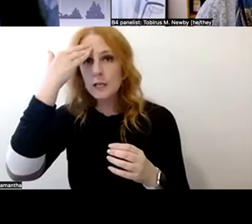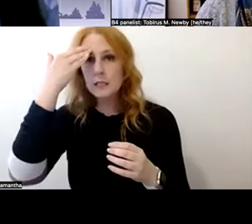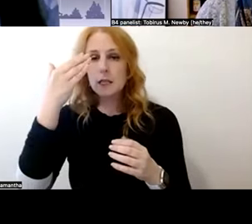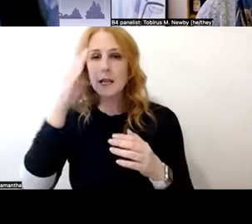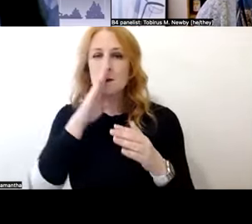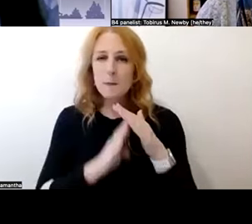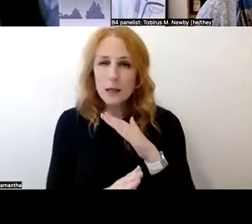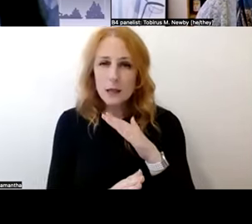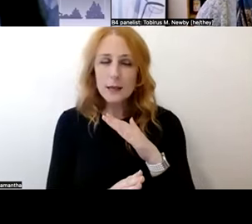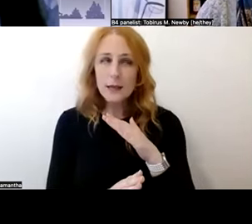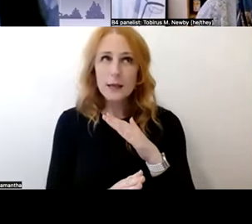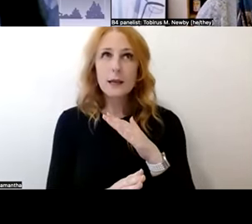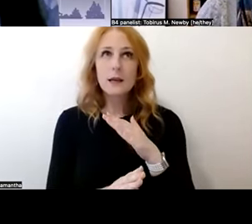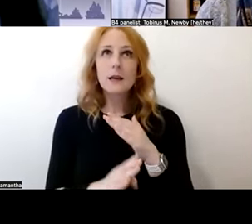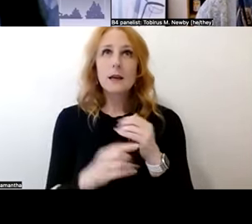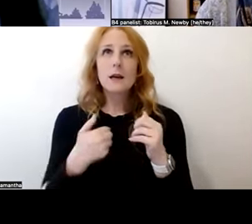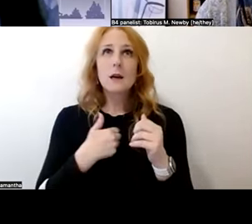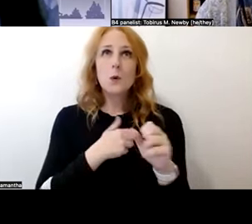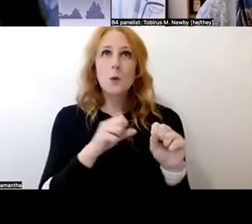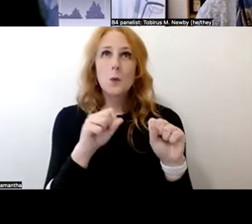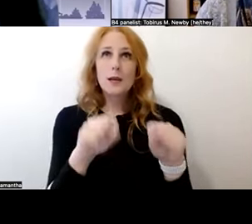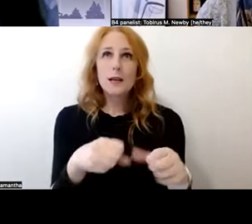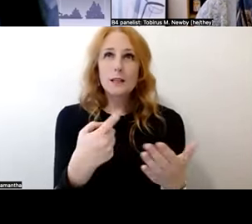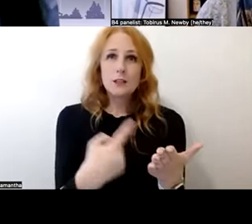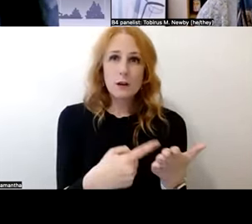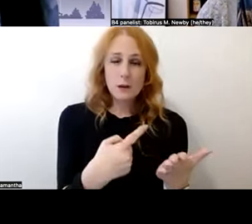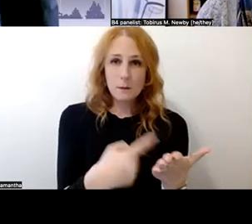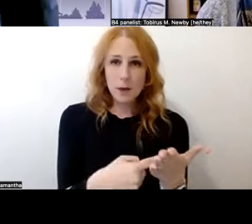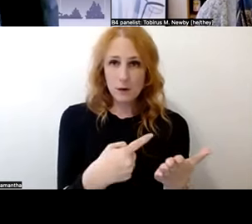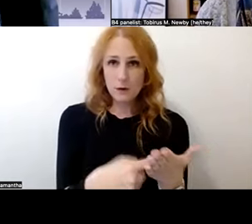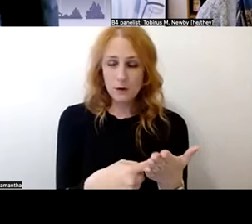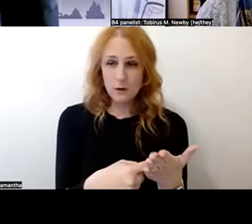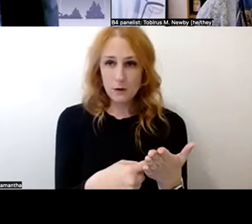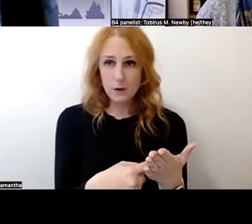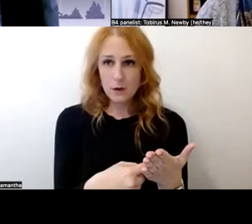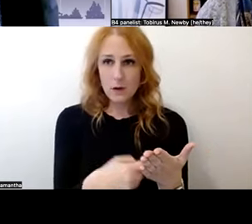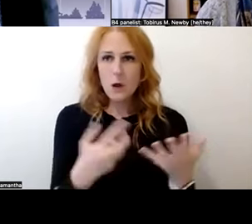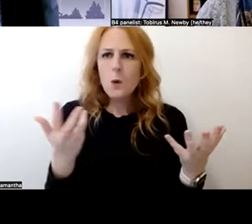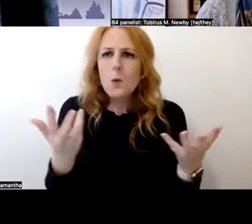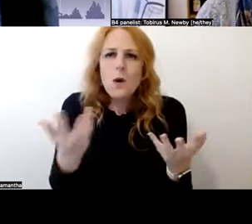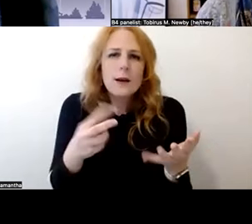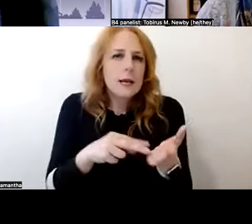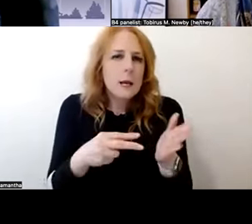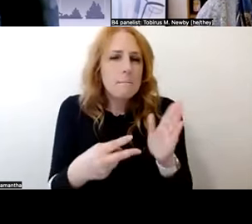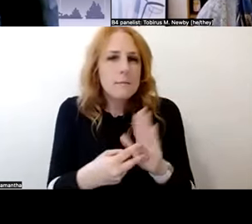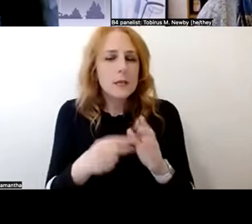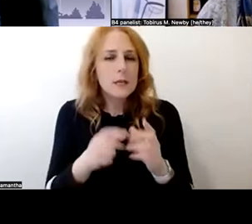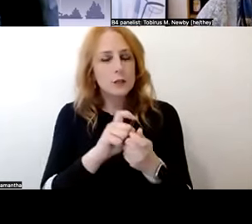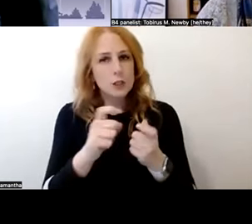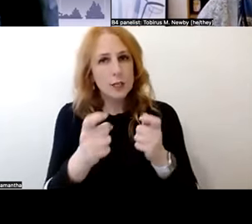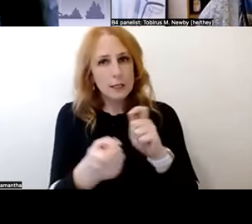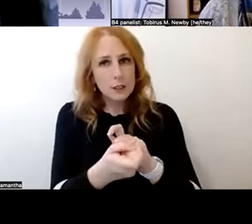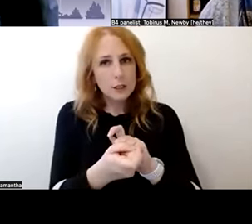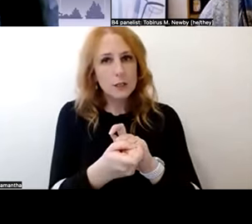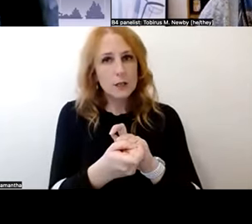to really talk about what can it mean to change the nature of how we